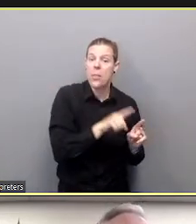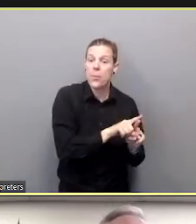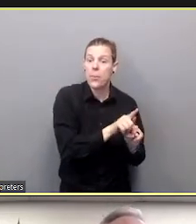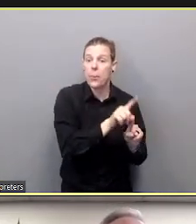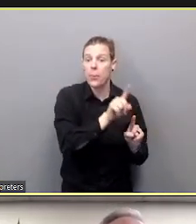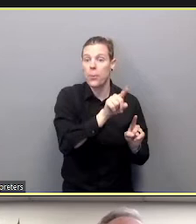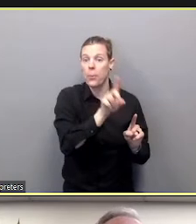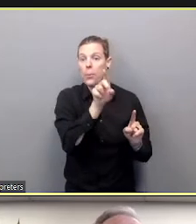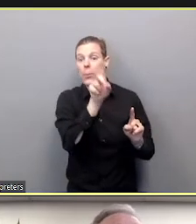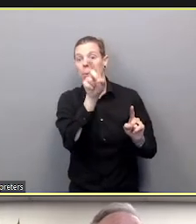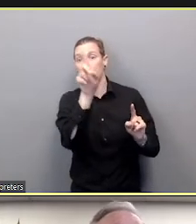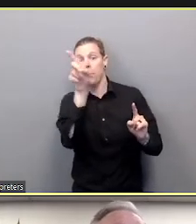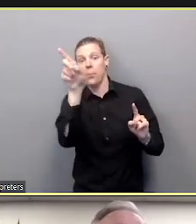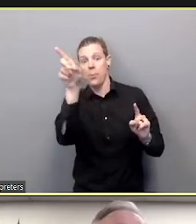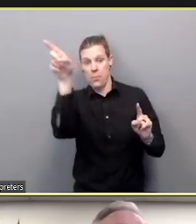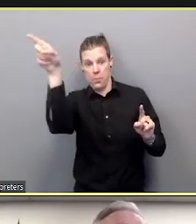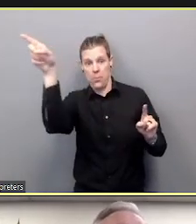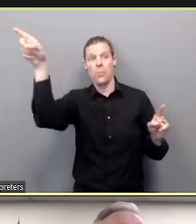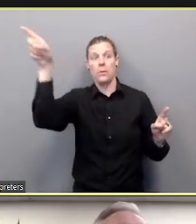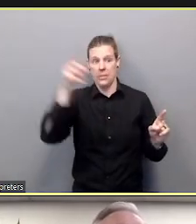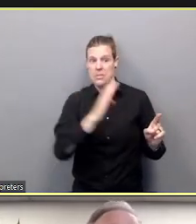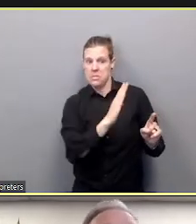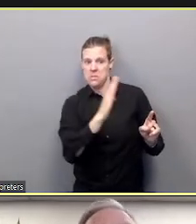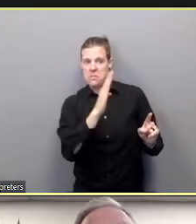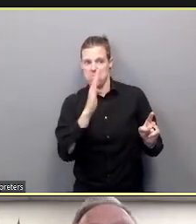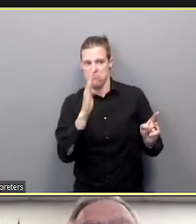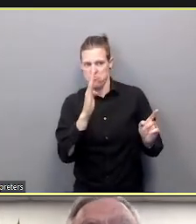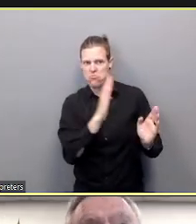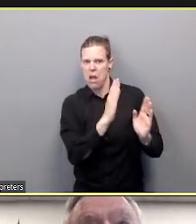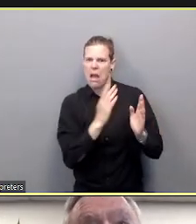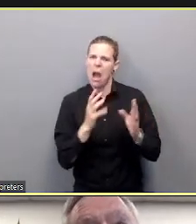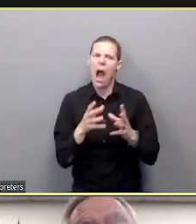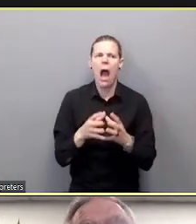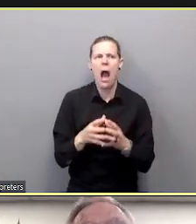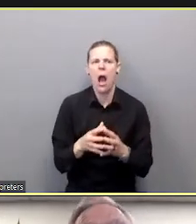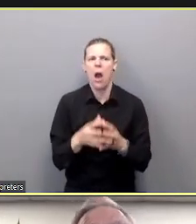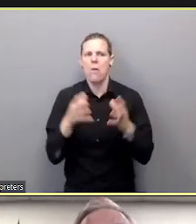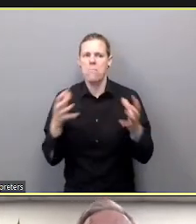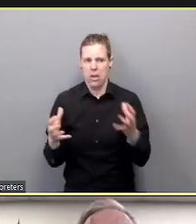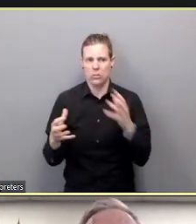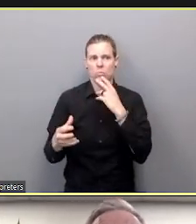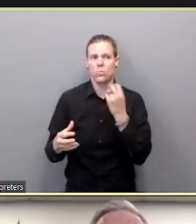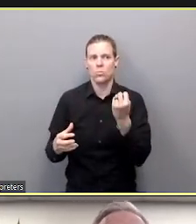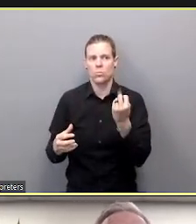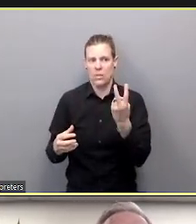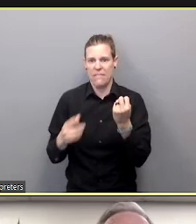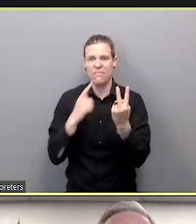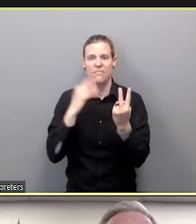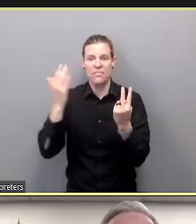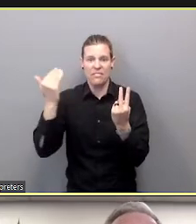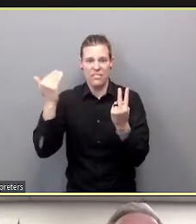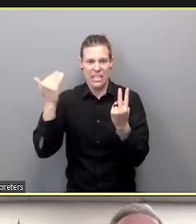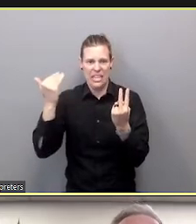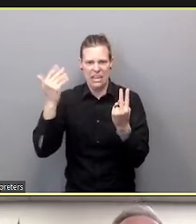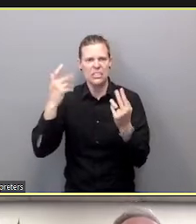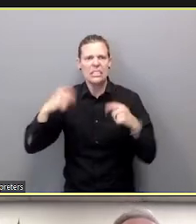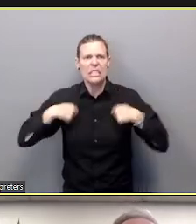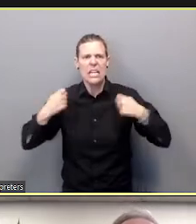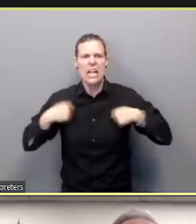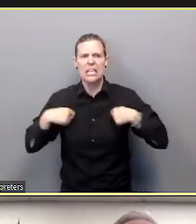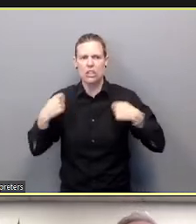for ages 12 to 15. So we thought we probably will see a